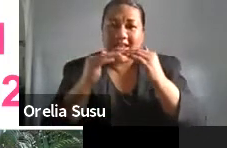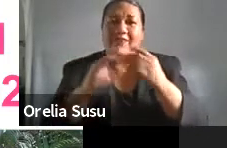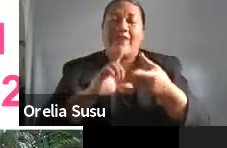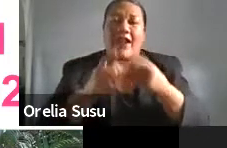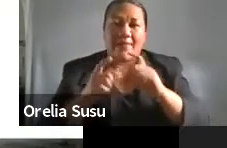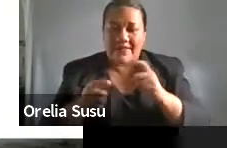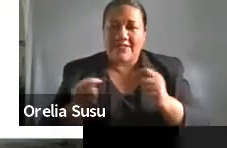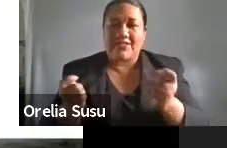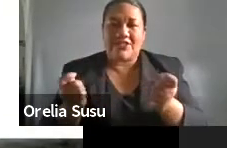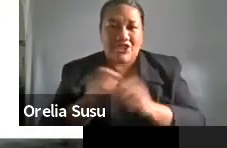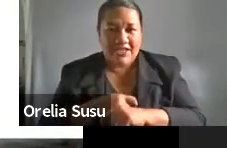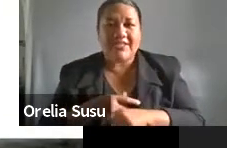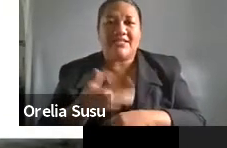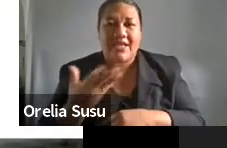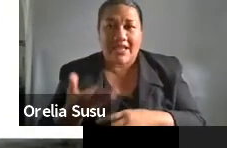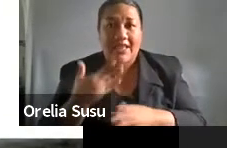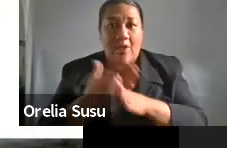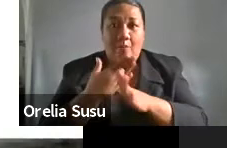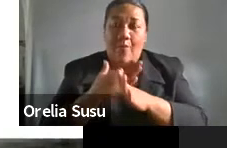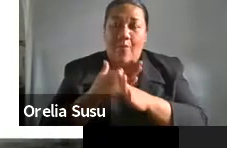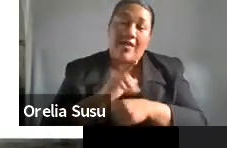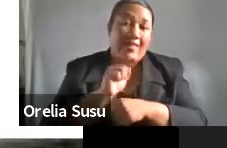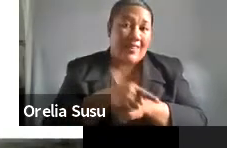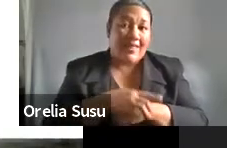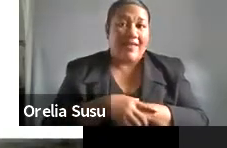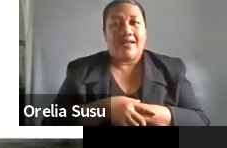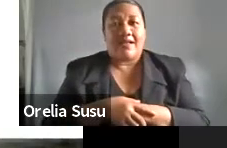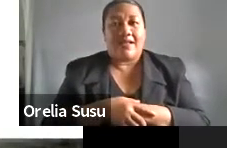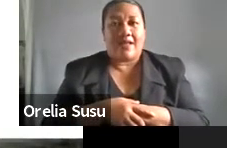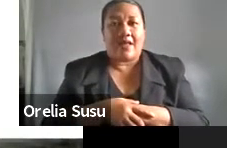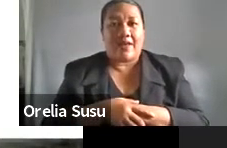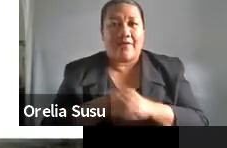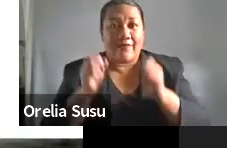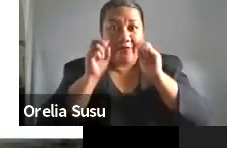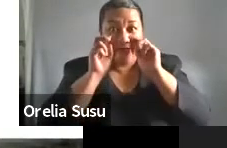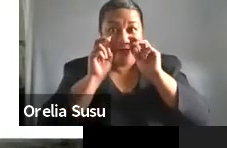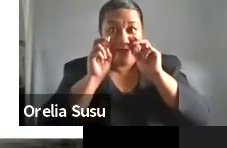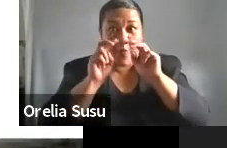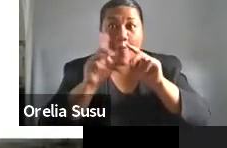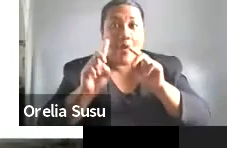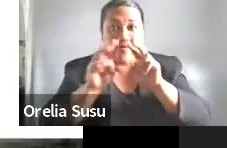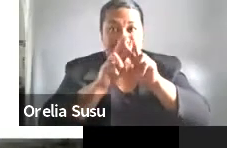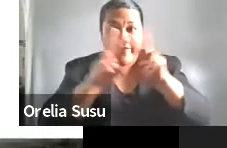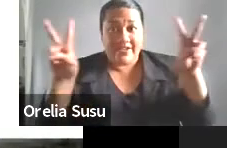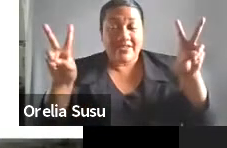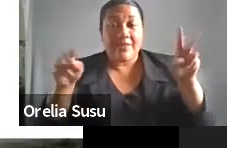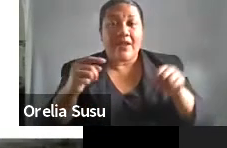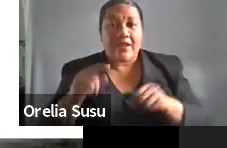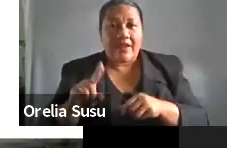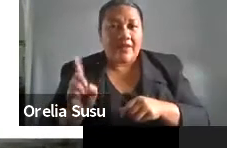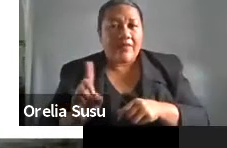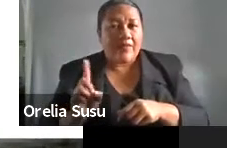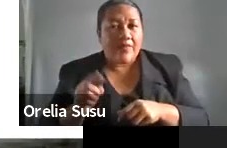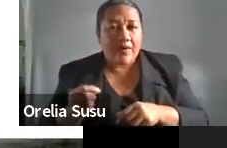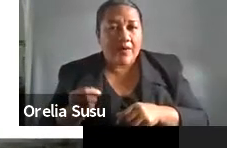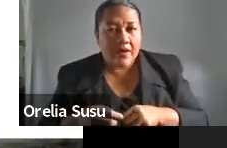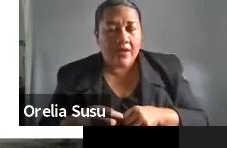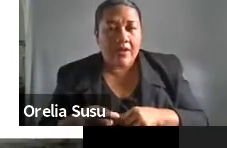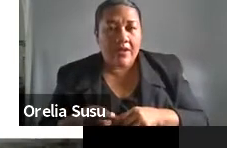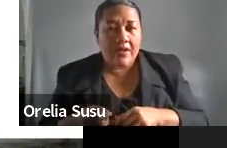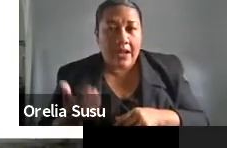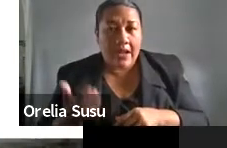And through that work one was really visible was the lack of having a gender into the in the whole